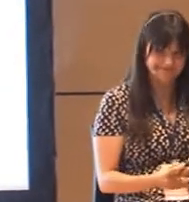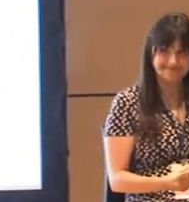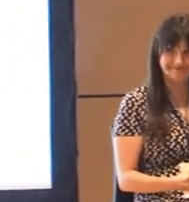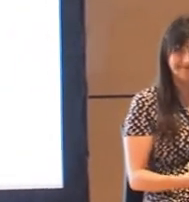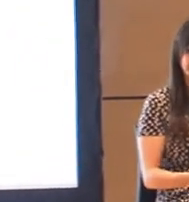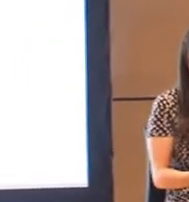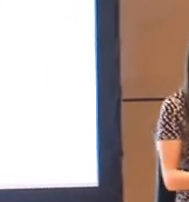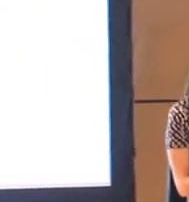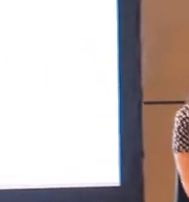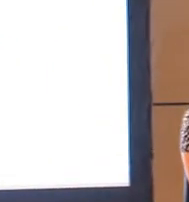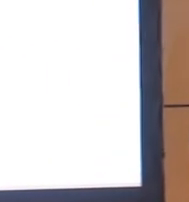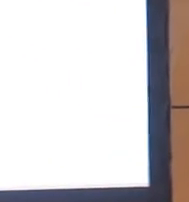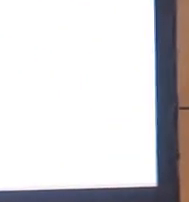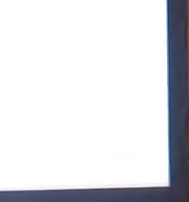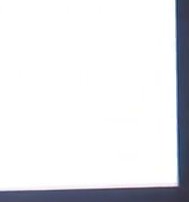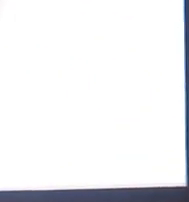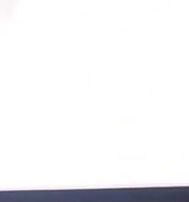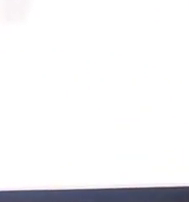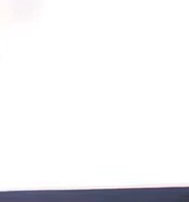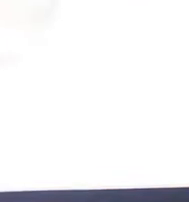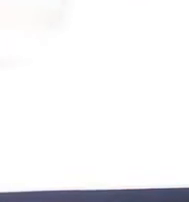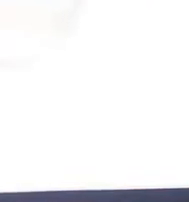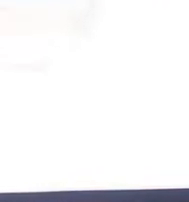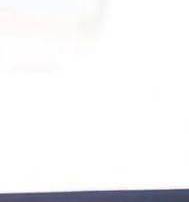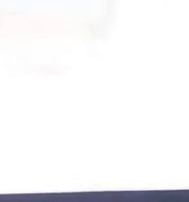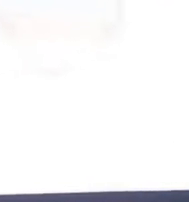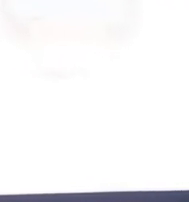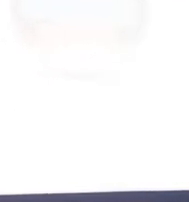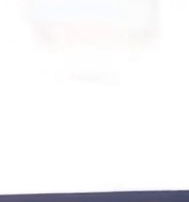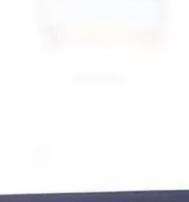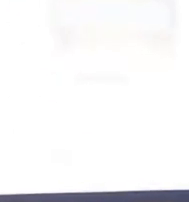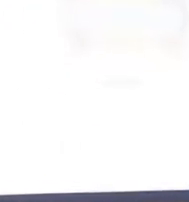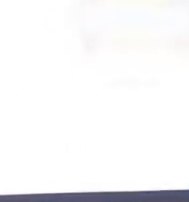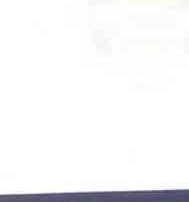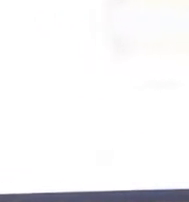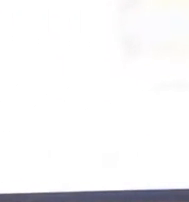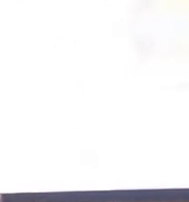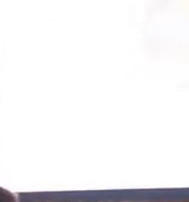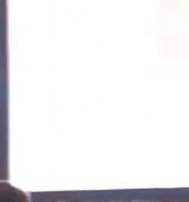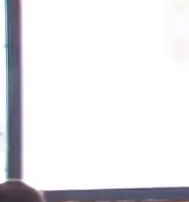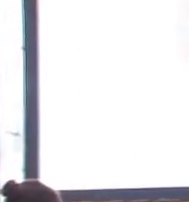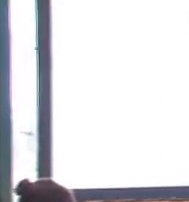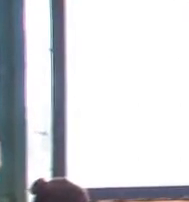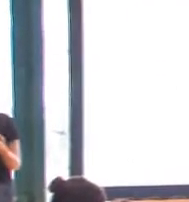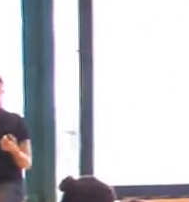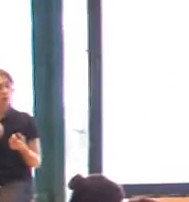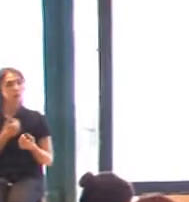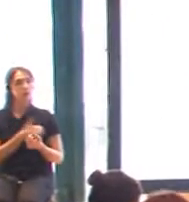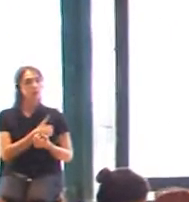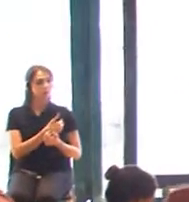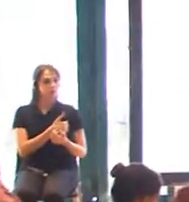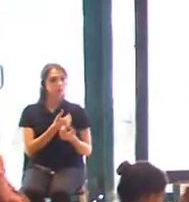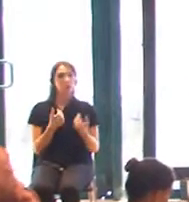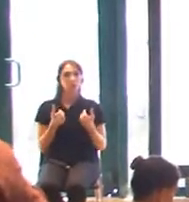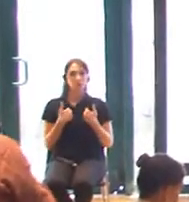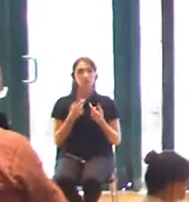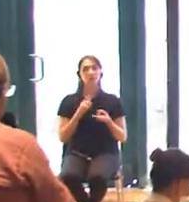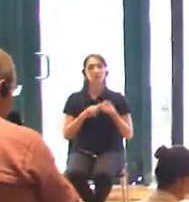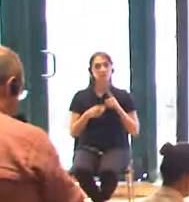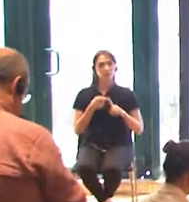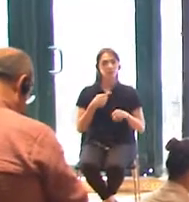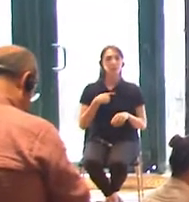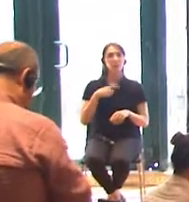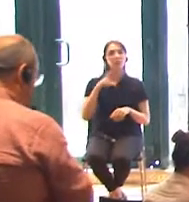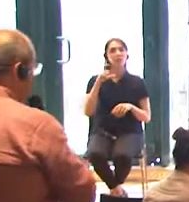mentioned so i was following very closely the ranting foundations festival for the last two days my name is